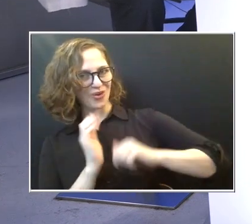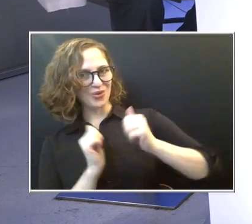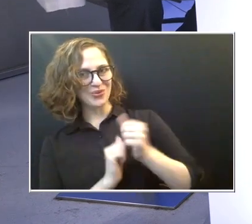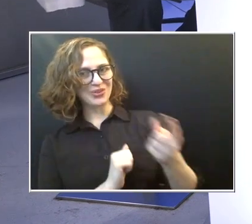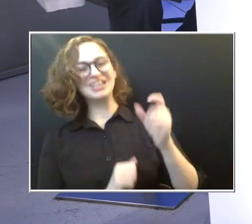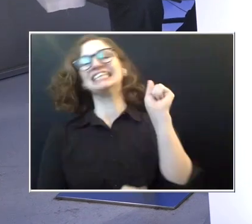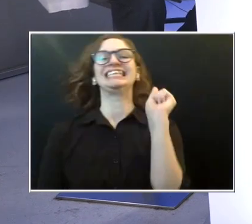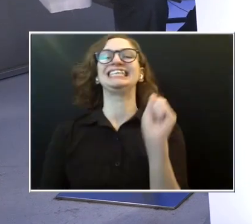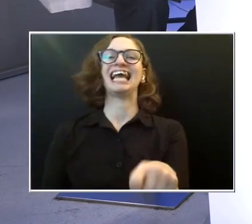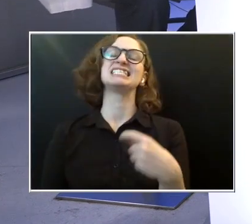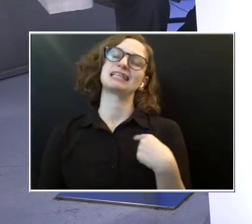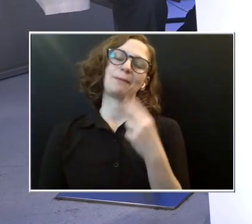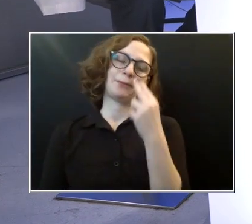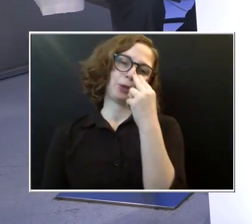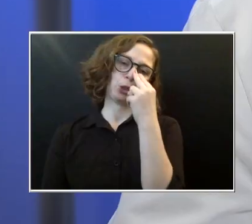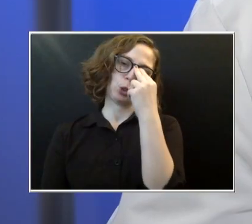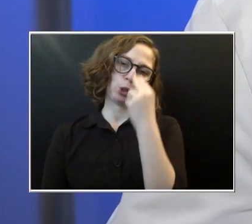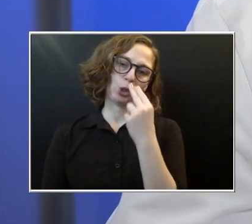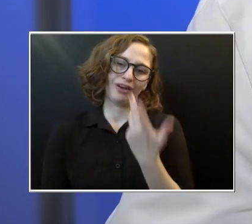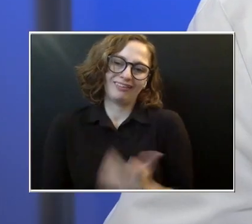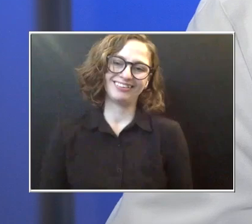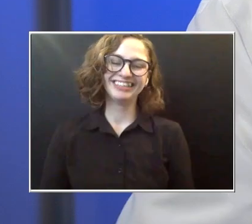nerd. I mean, this